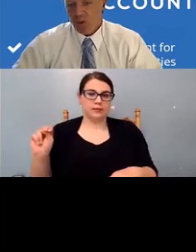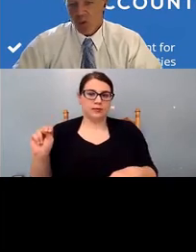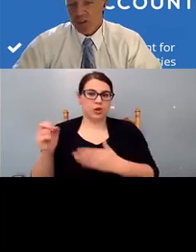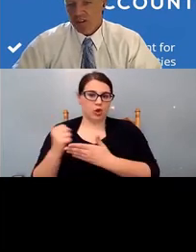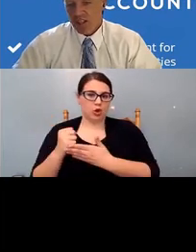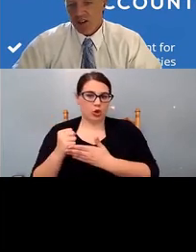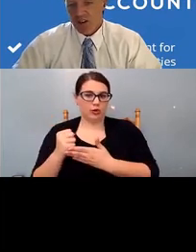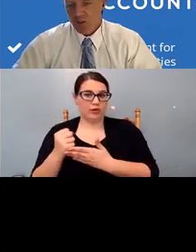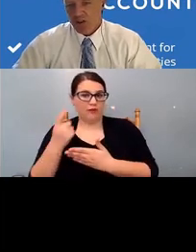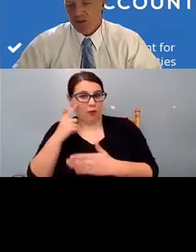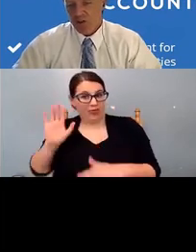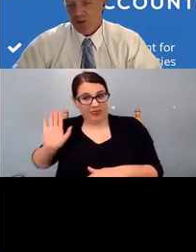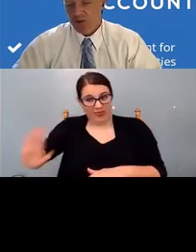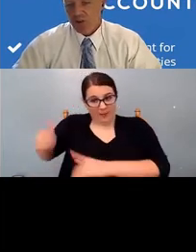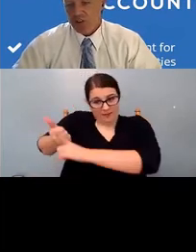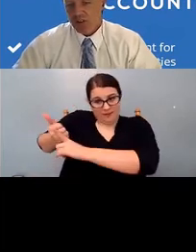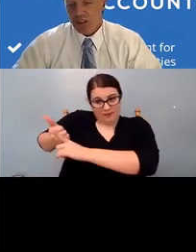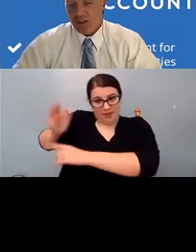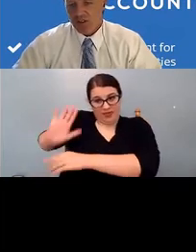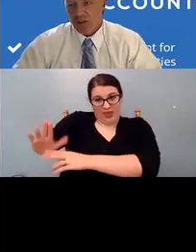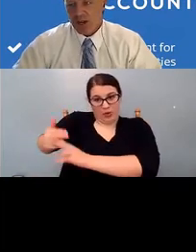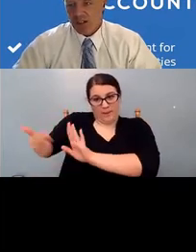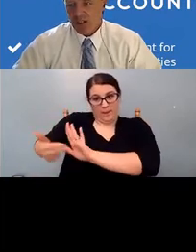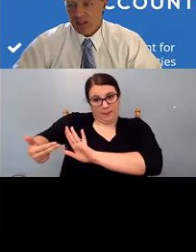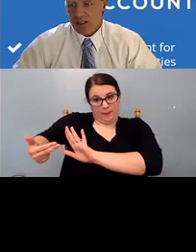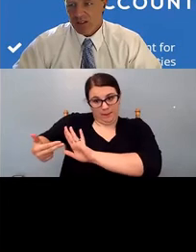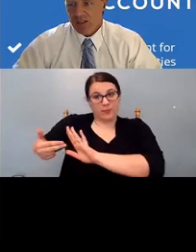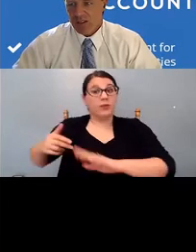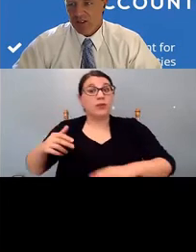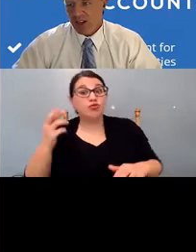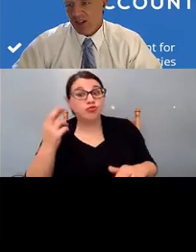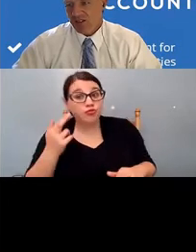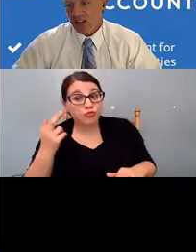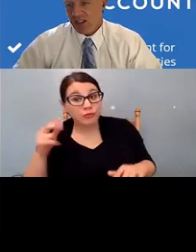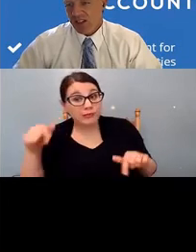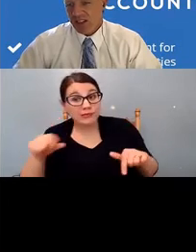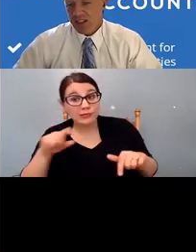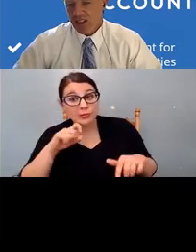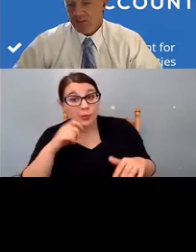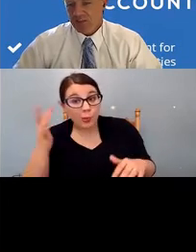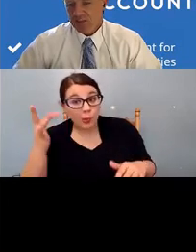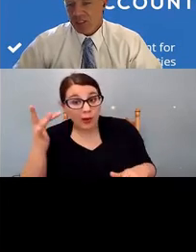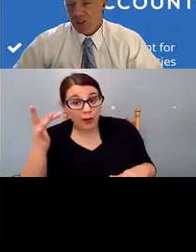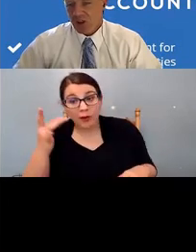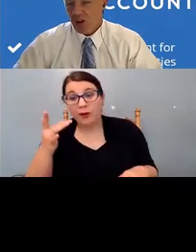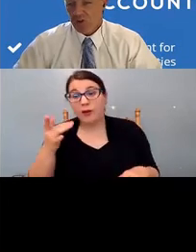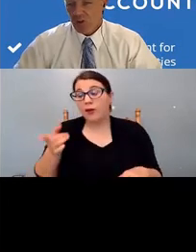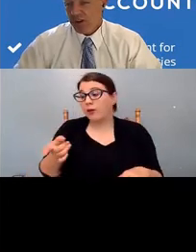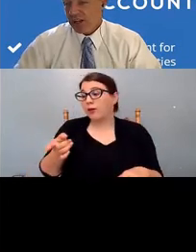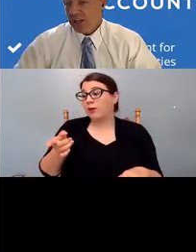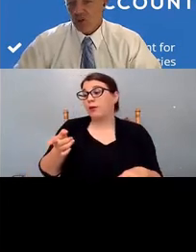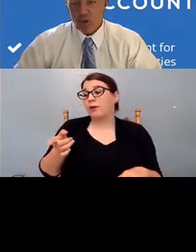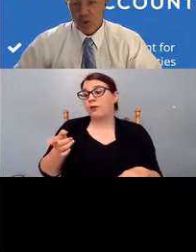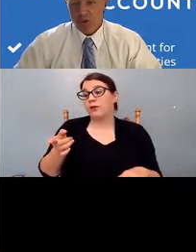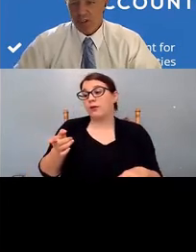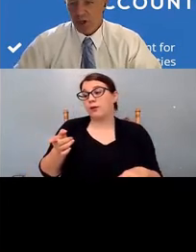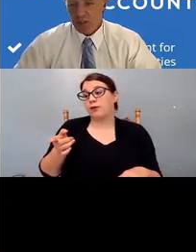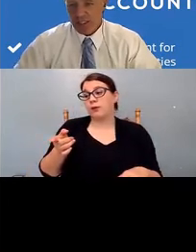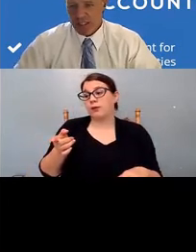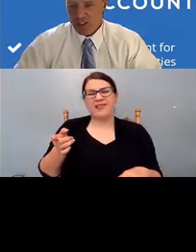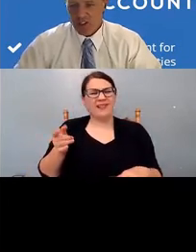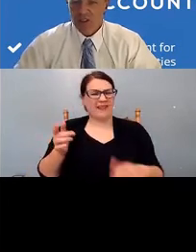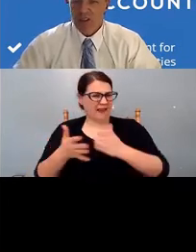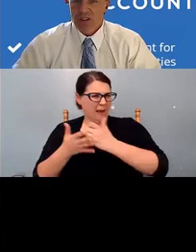great tool that's here that we've received lots of feedback on is kind of like a helpful financial tool to